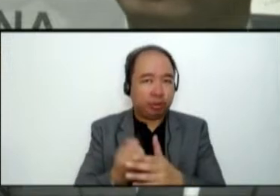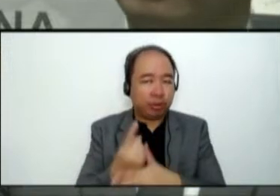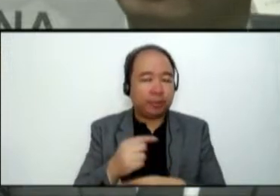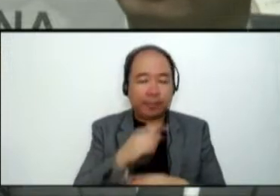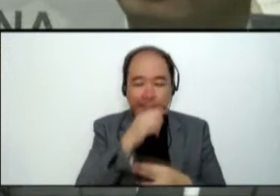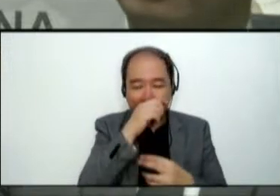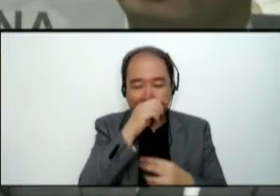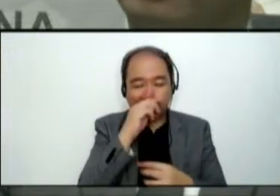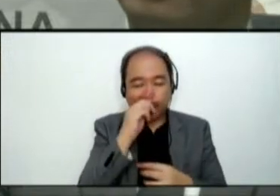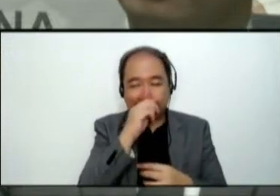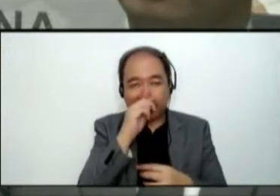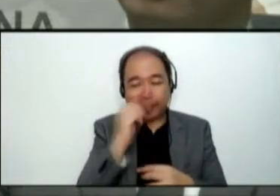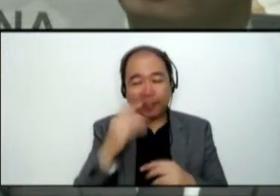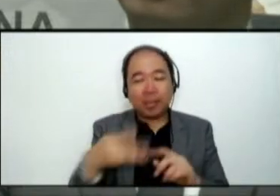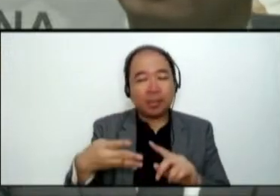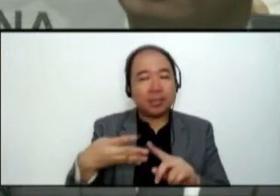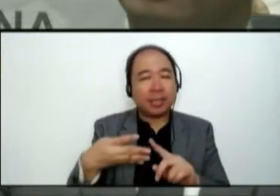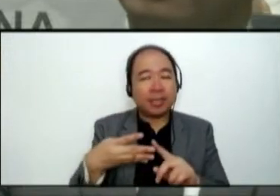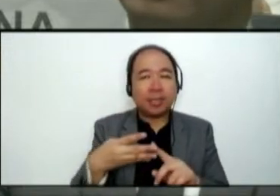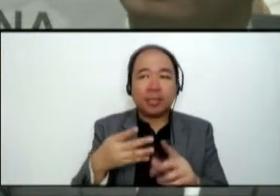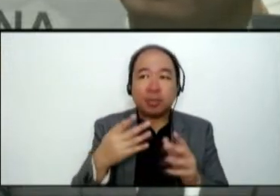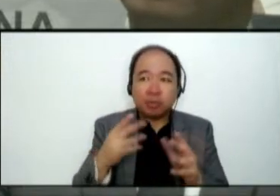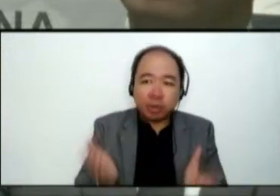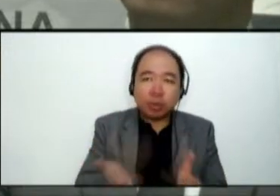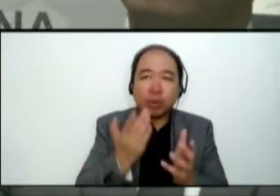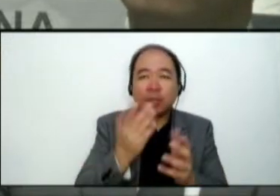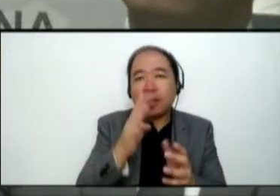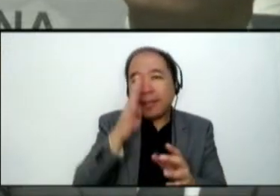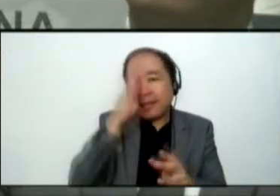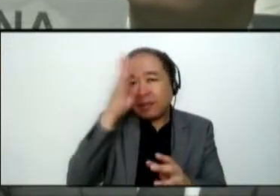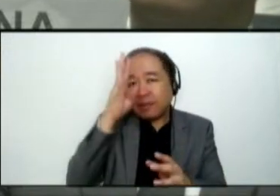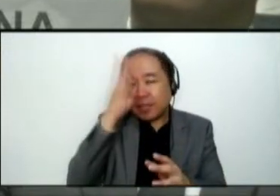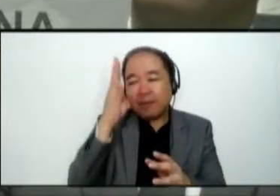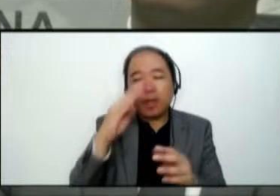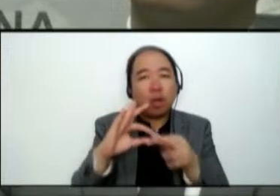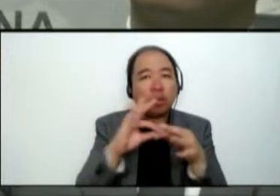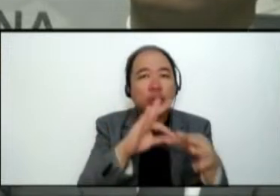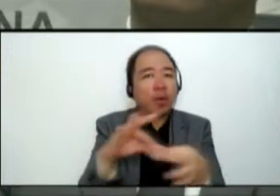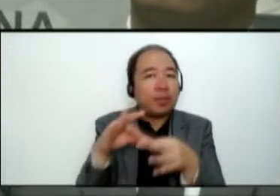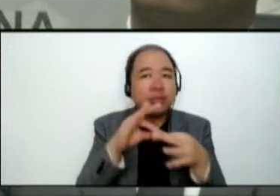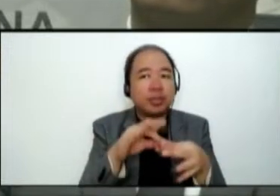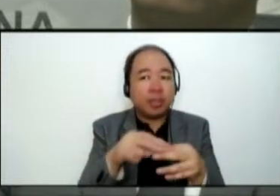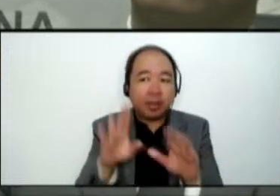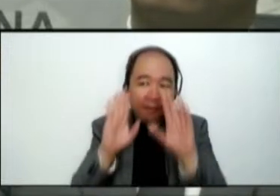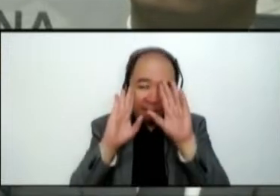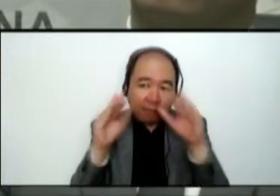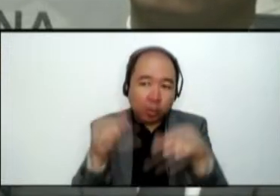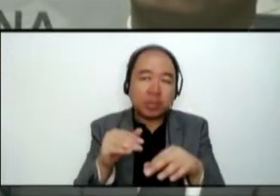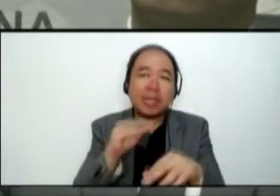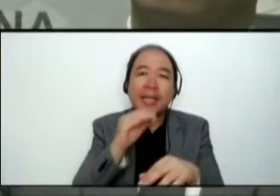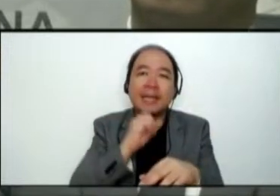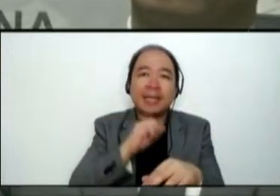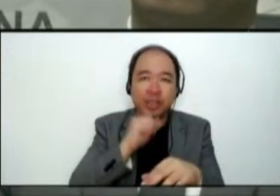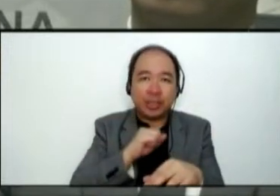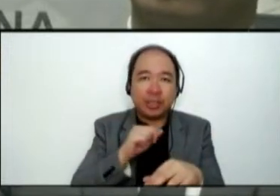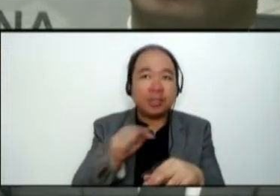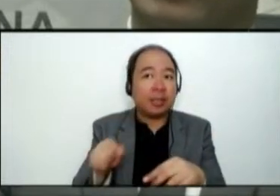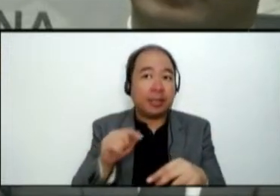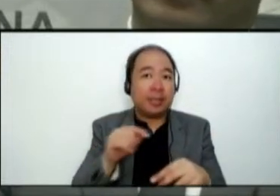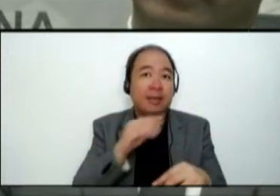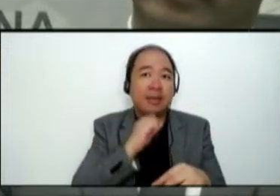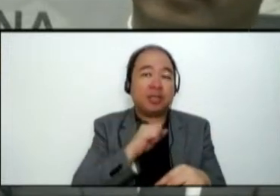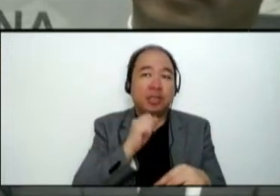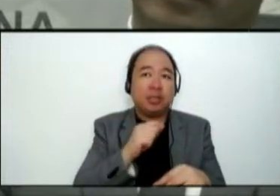promote innovative cooperation in responding to population aging. Take innovation as a powerful driving force